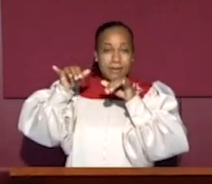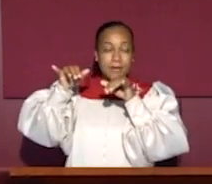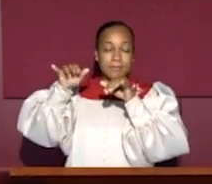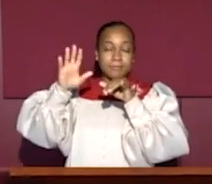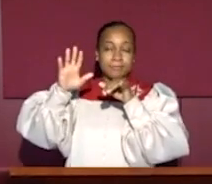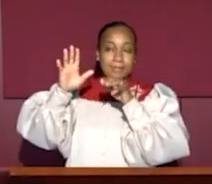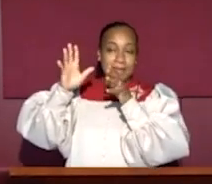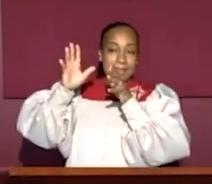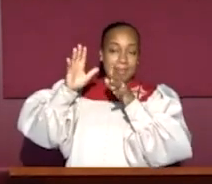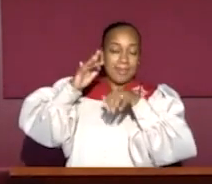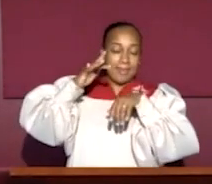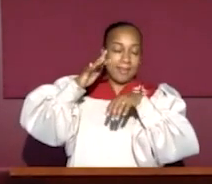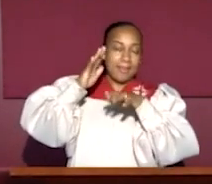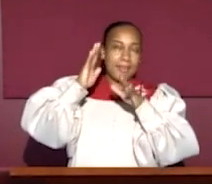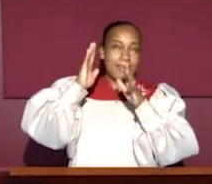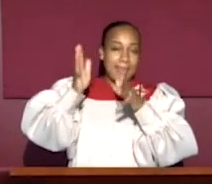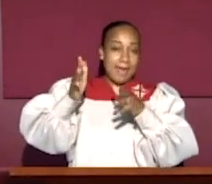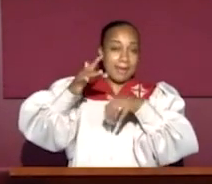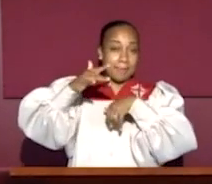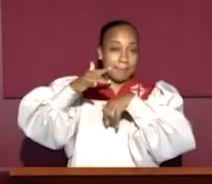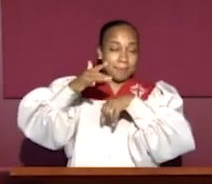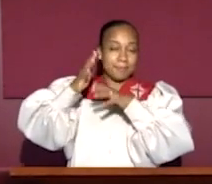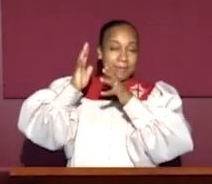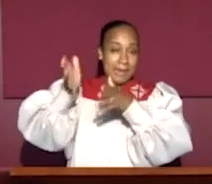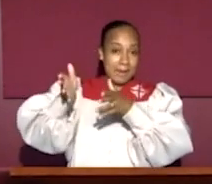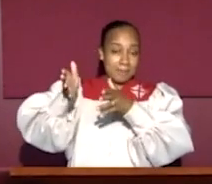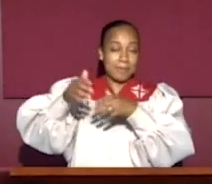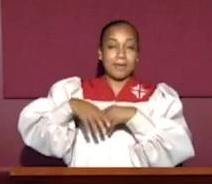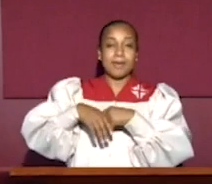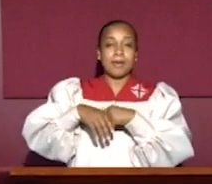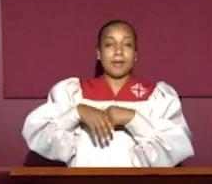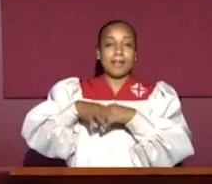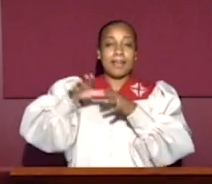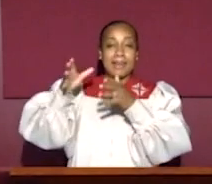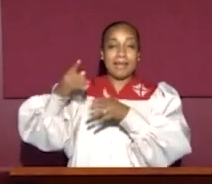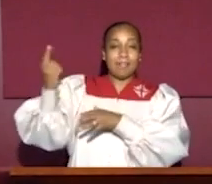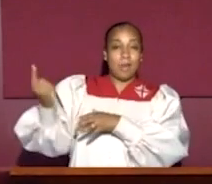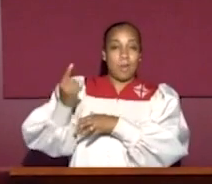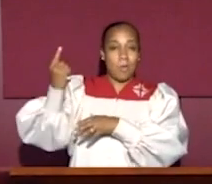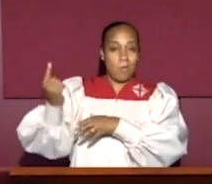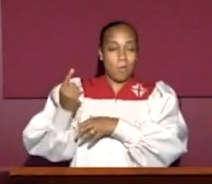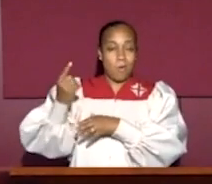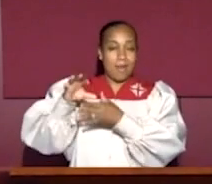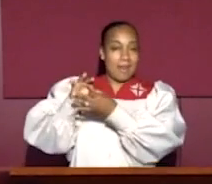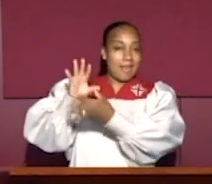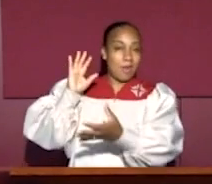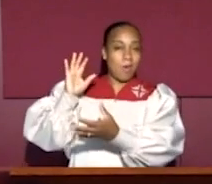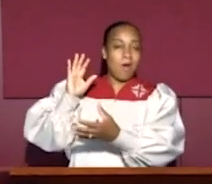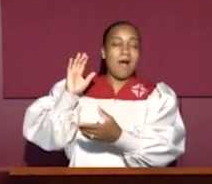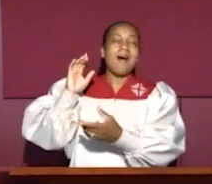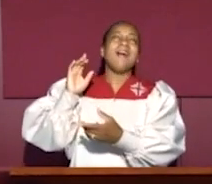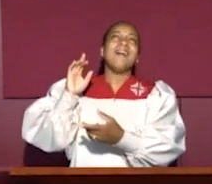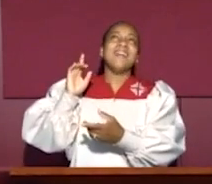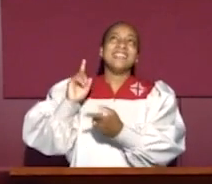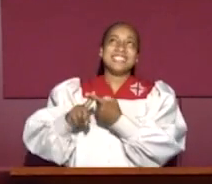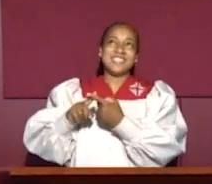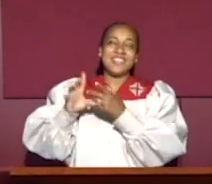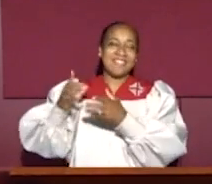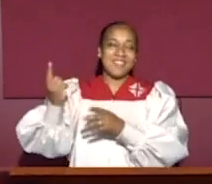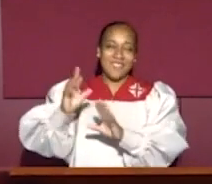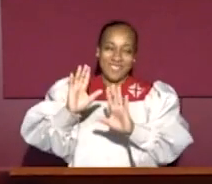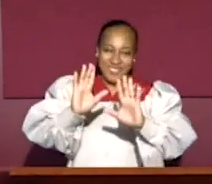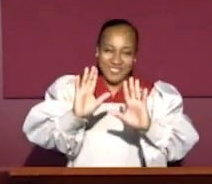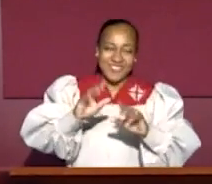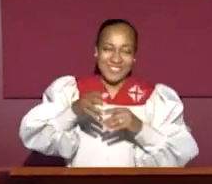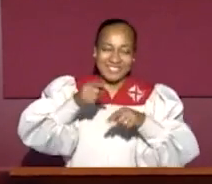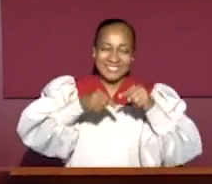alone. I'm going to say that again. Because sometimes you can't let it be and let it go until you leave it alone.